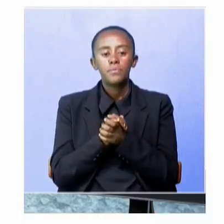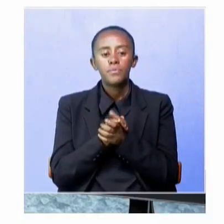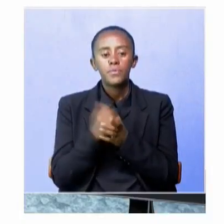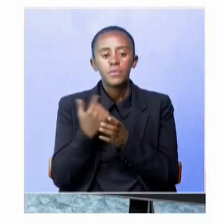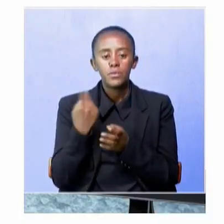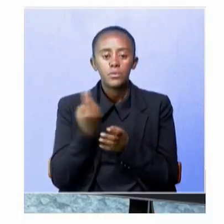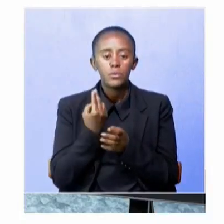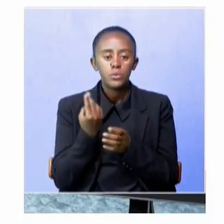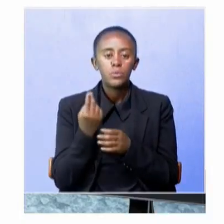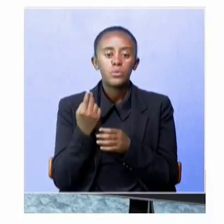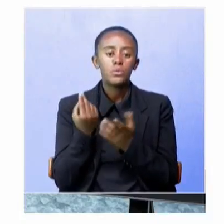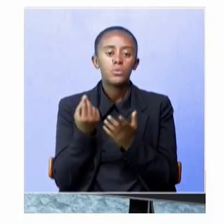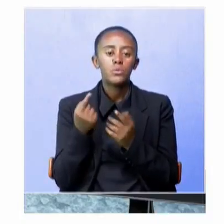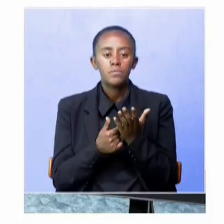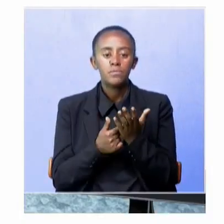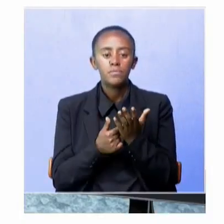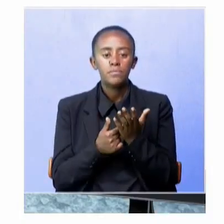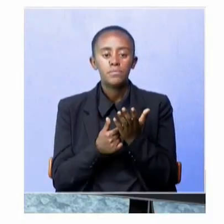to talk about